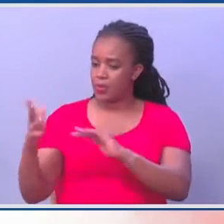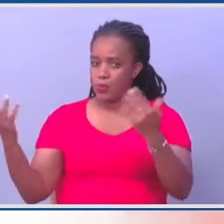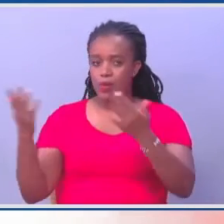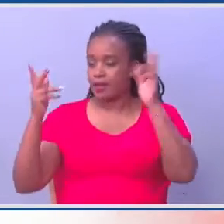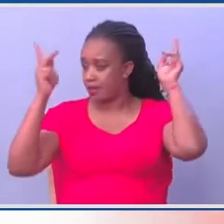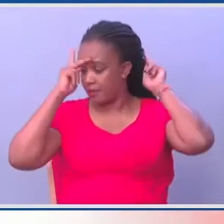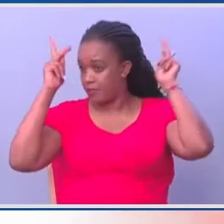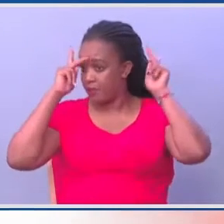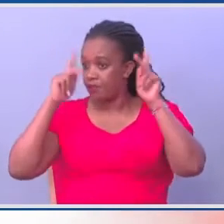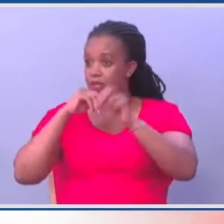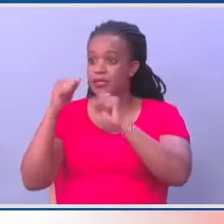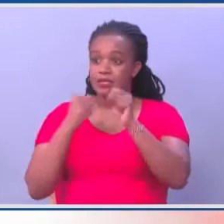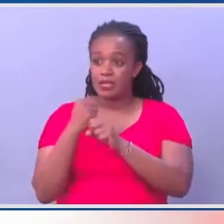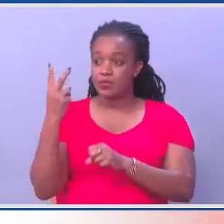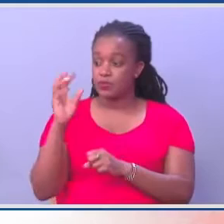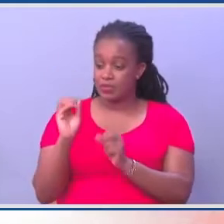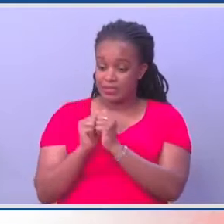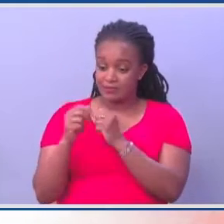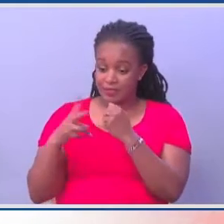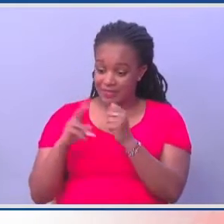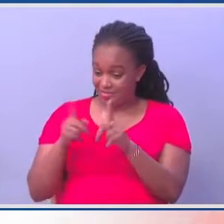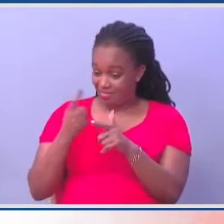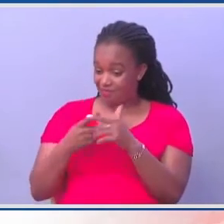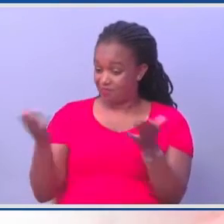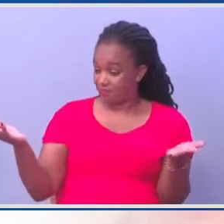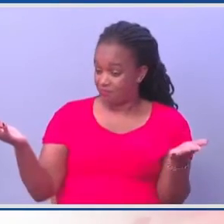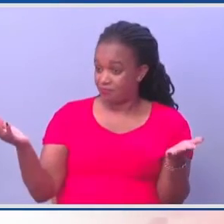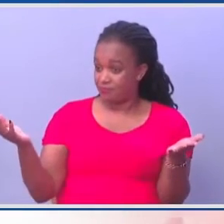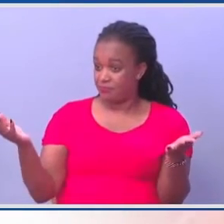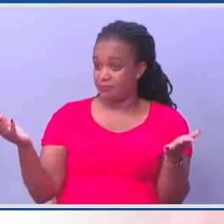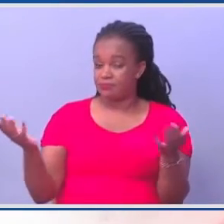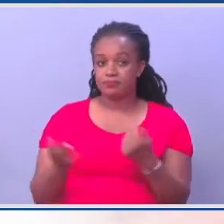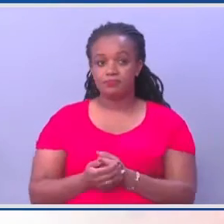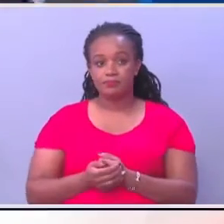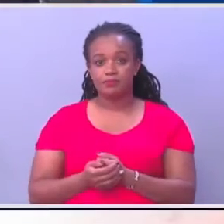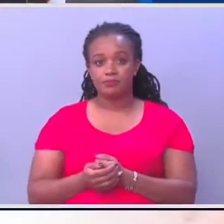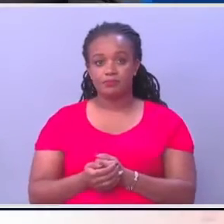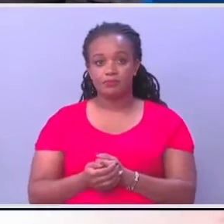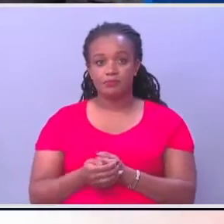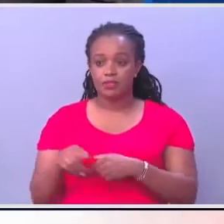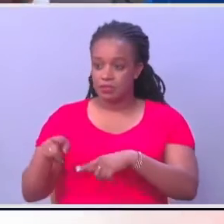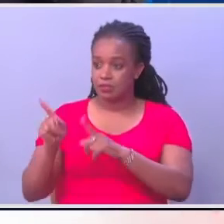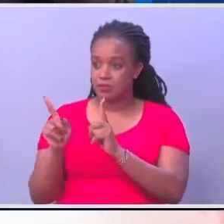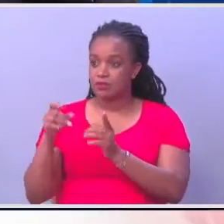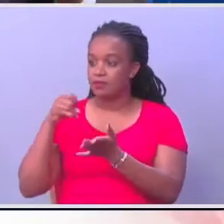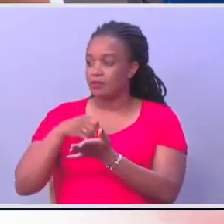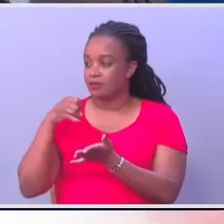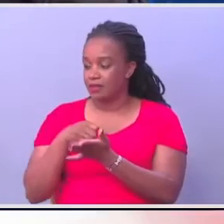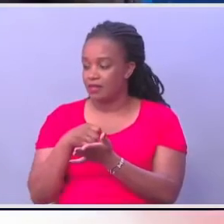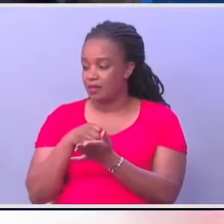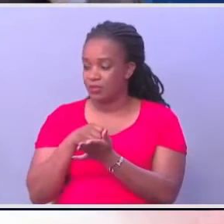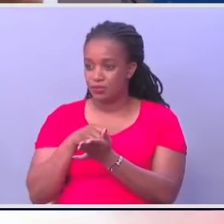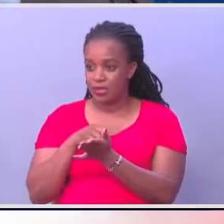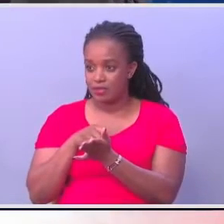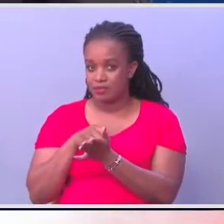the 2017 race. And then he went to the Senate. He was part of the National Super Alliance. The